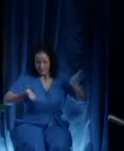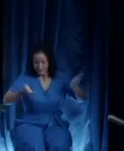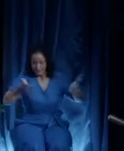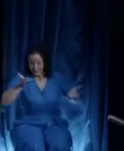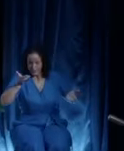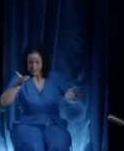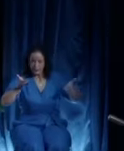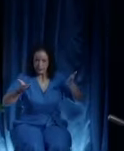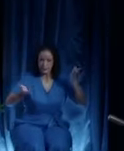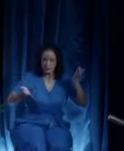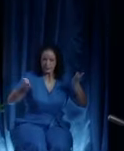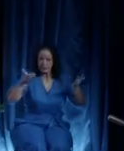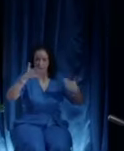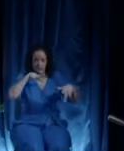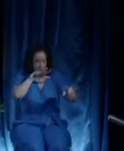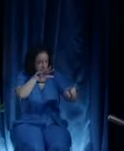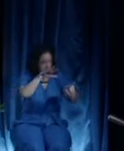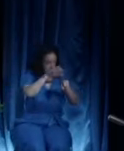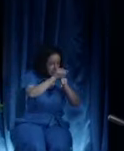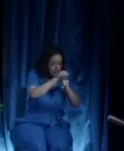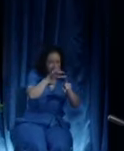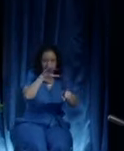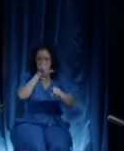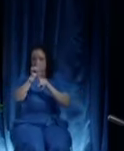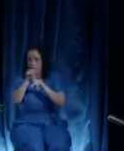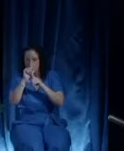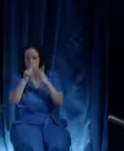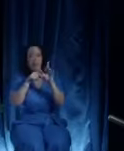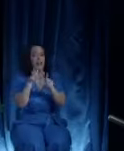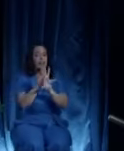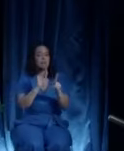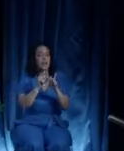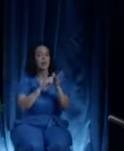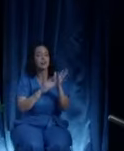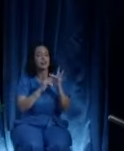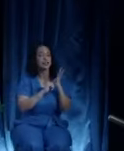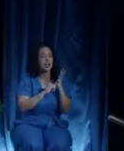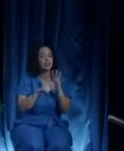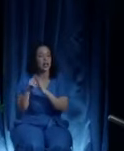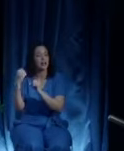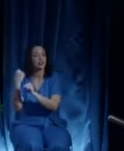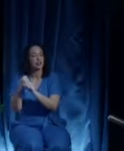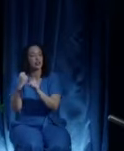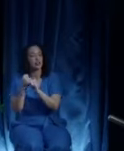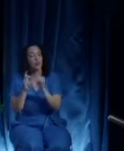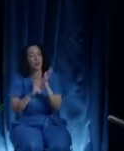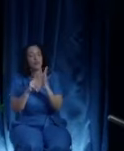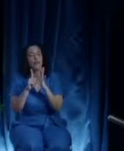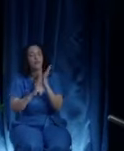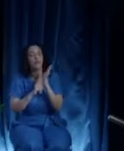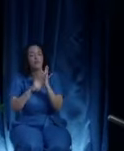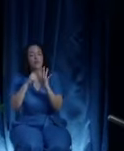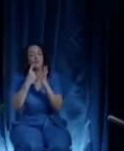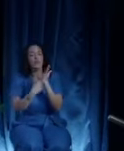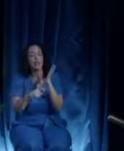to try to work out there. And one of, with James VI and I and George Villiers, the Duke of Buckingham, there